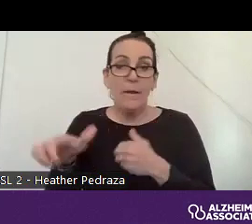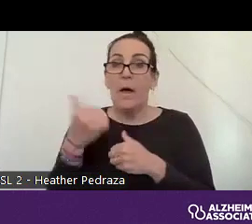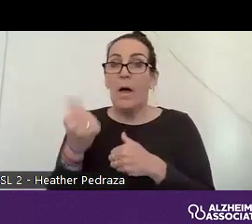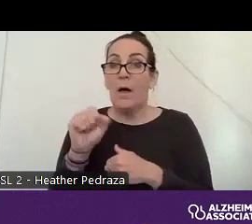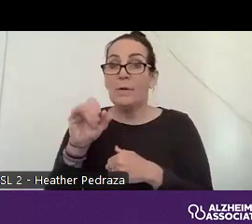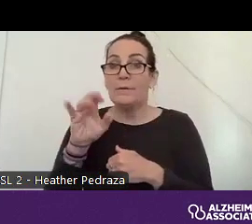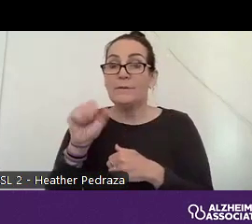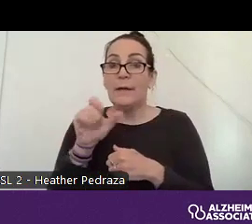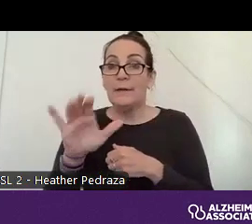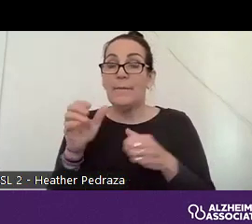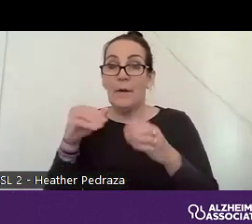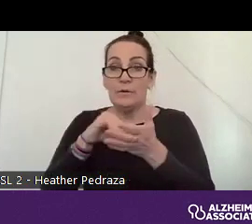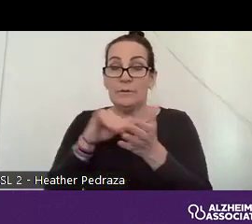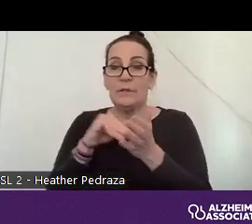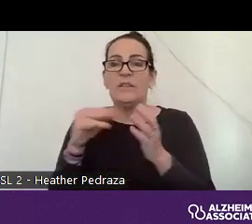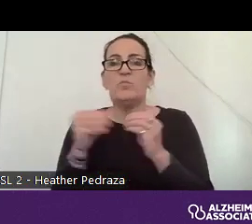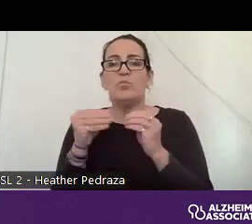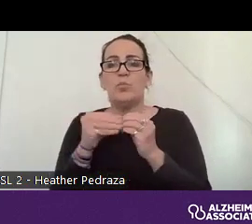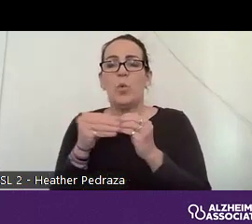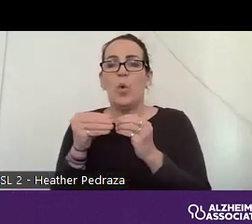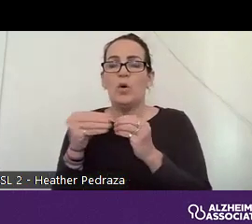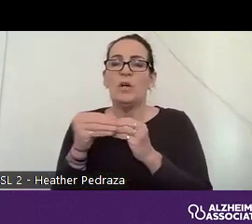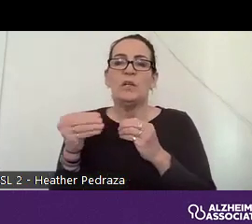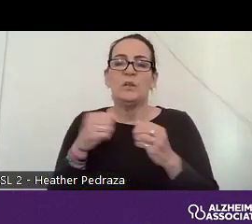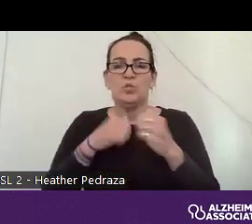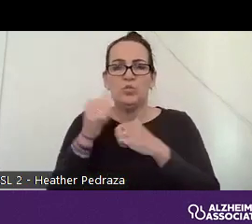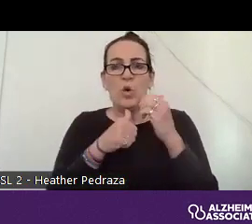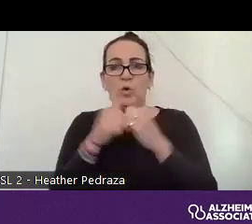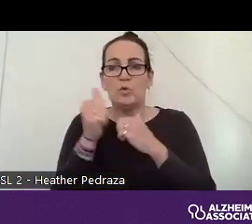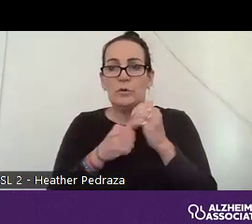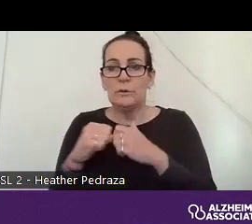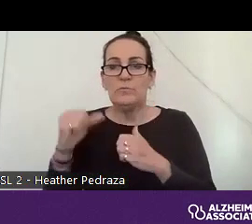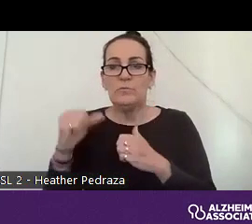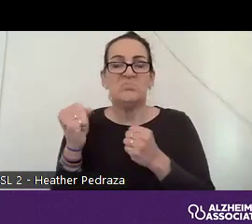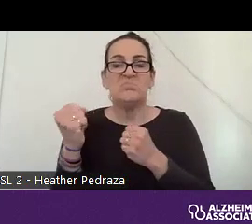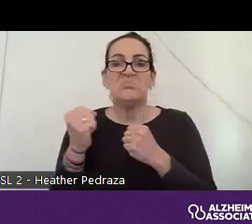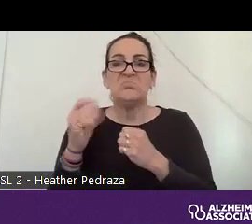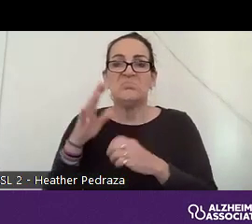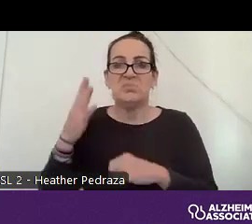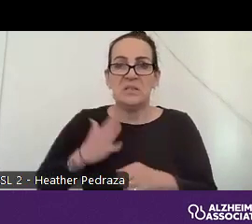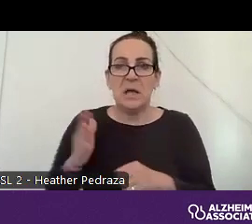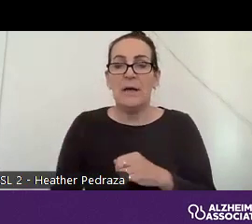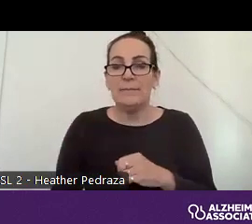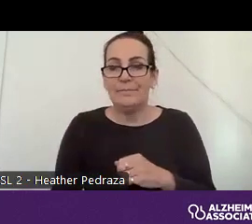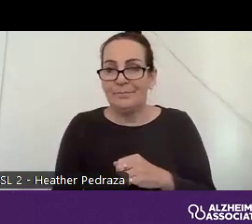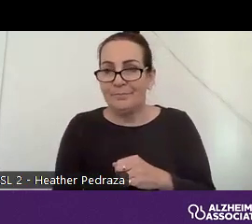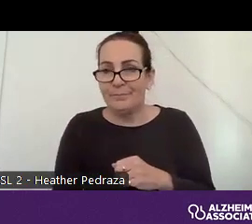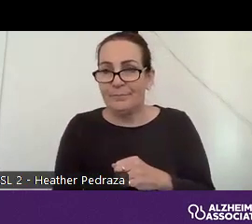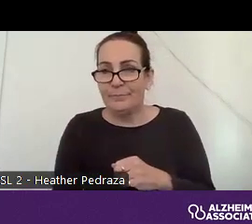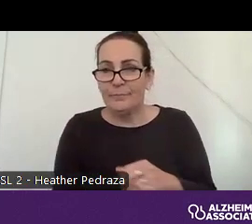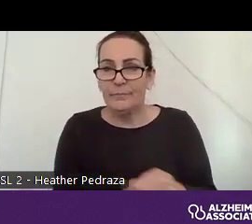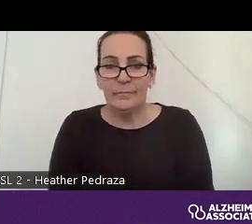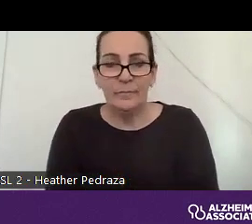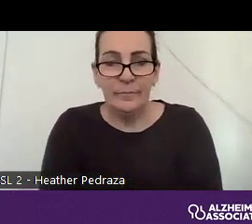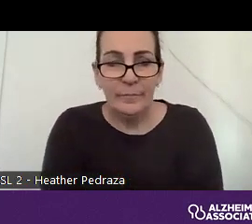study was a much more structured side of this intervention with many different peer team meetings,